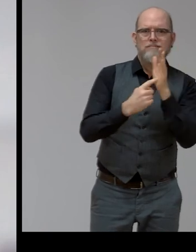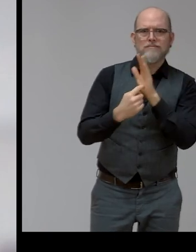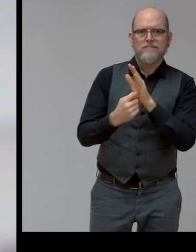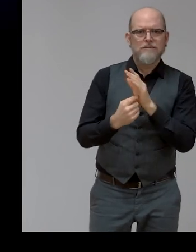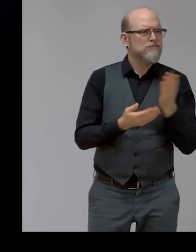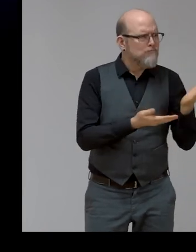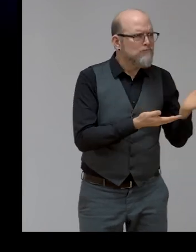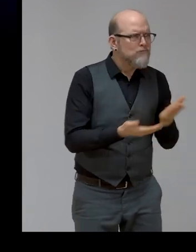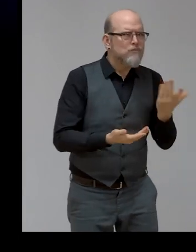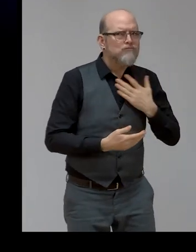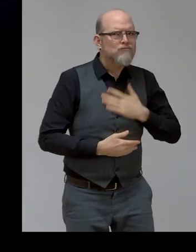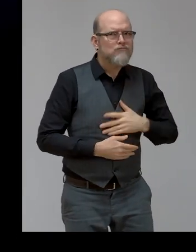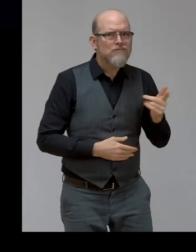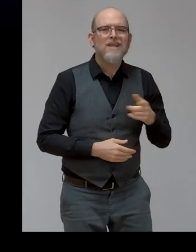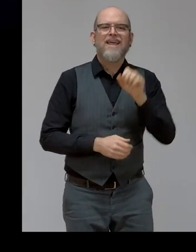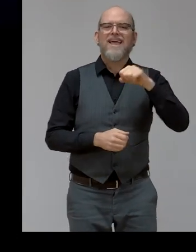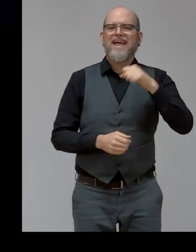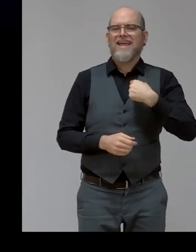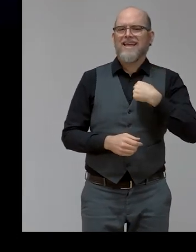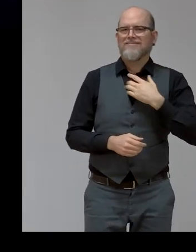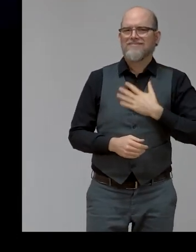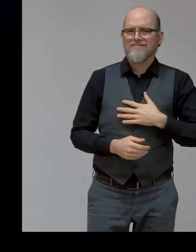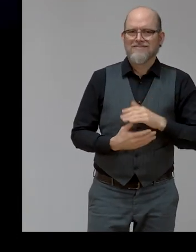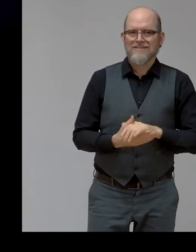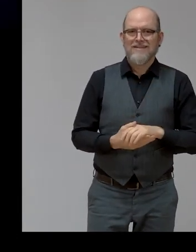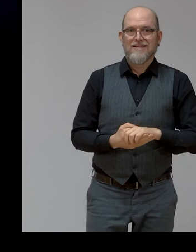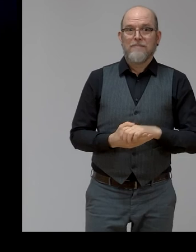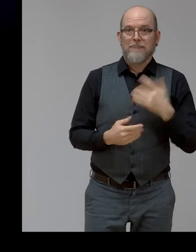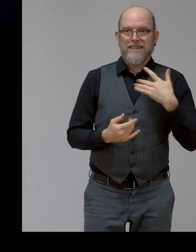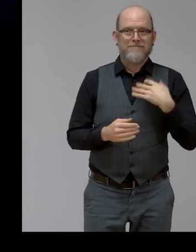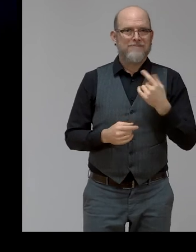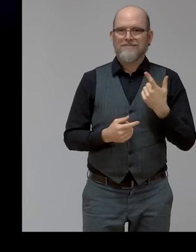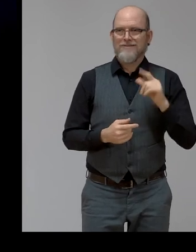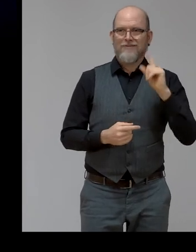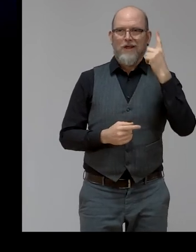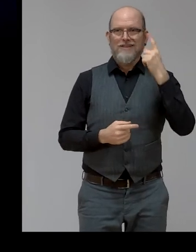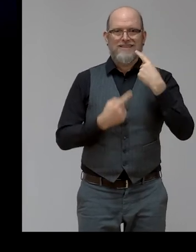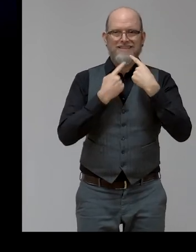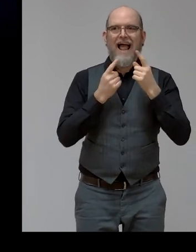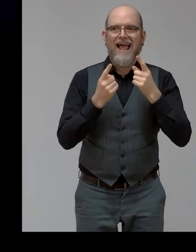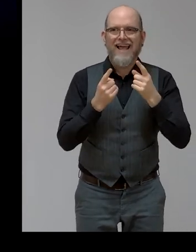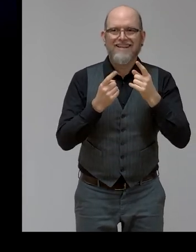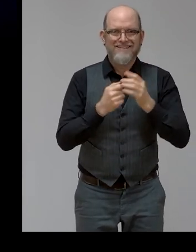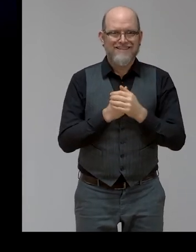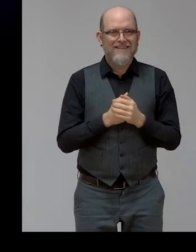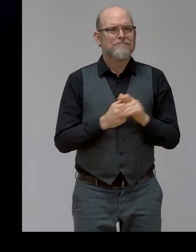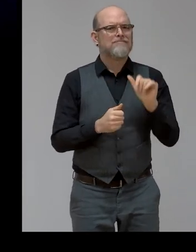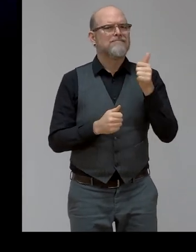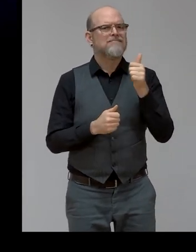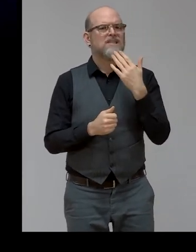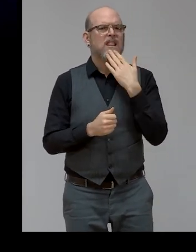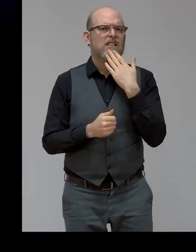Thank you. Now I'm really unmuted. Good. Elizabeth, thank you so much for your presentation. I know